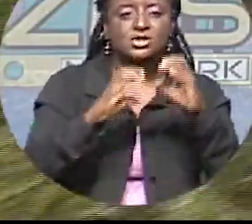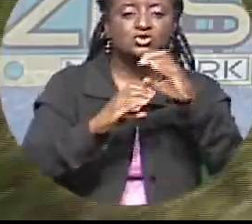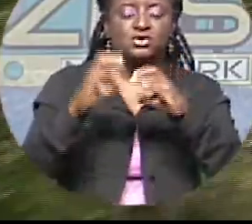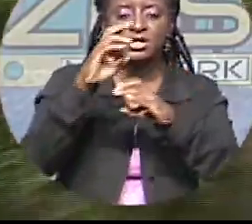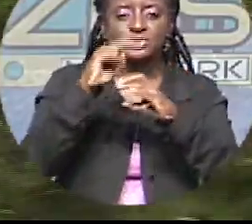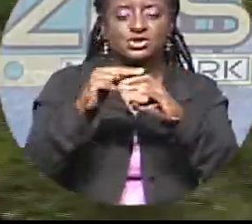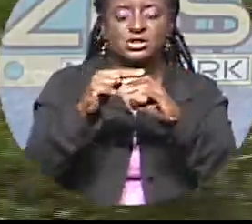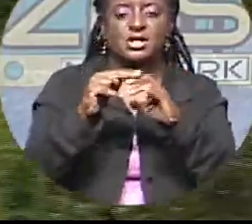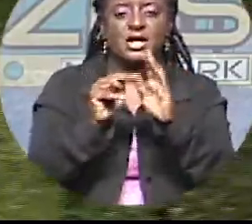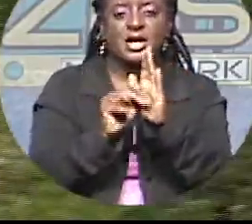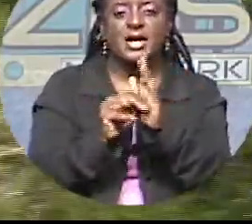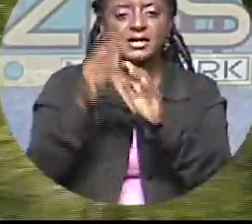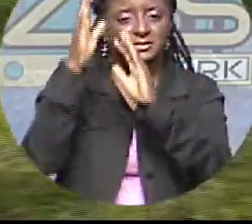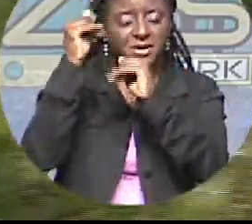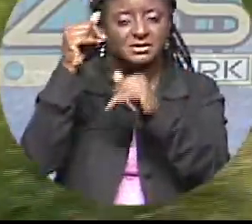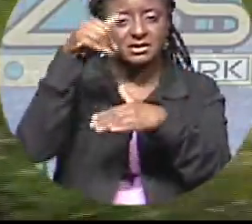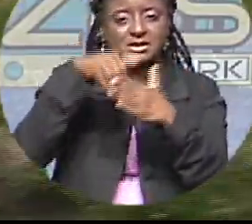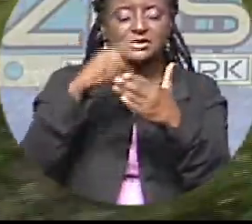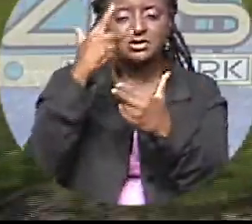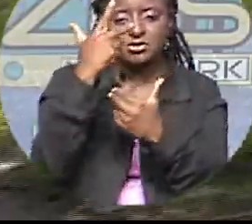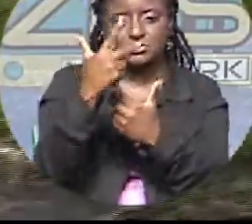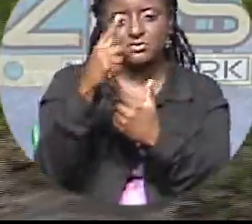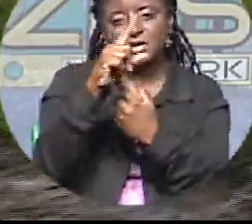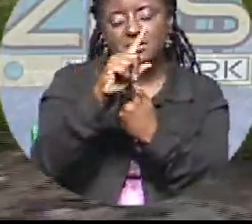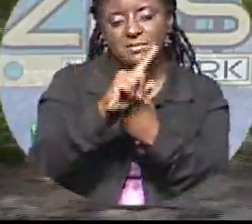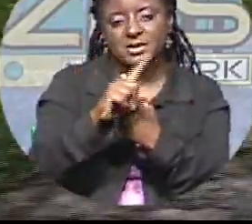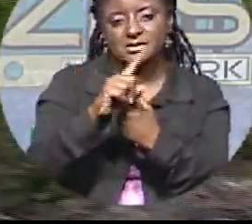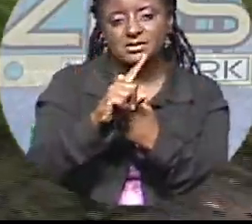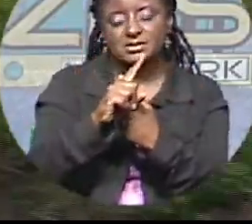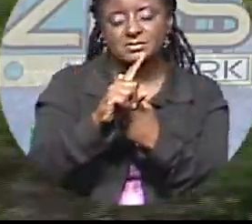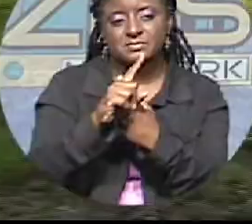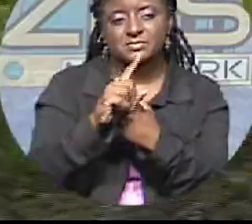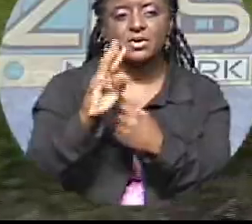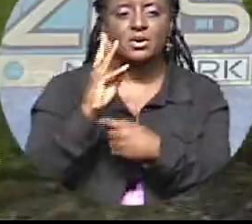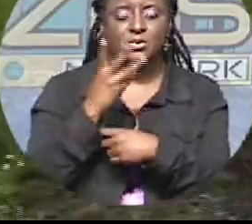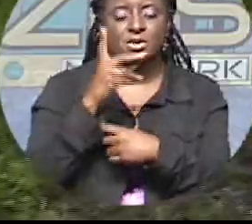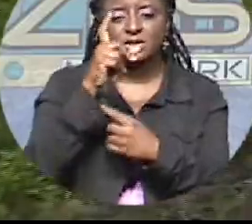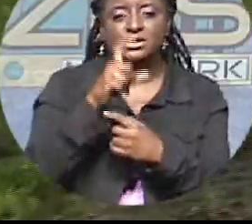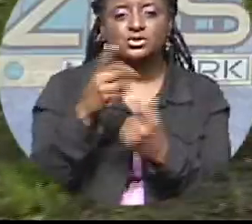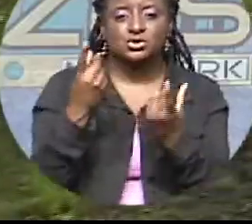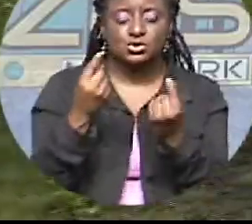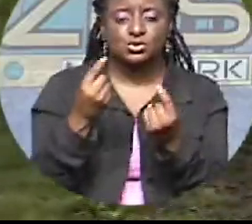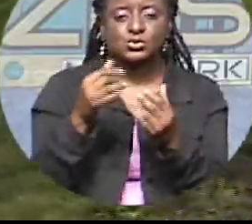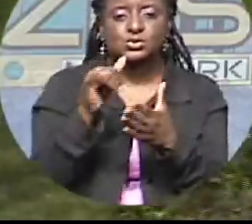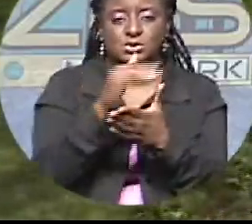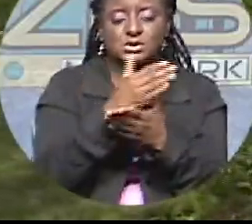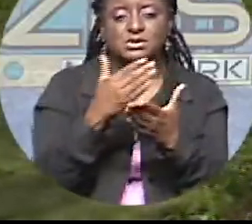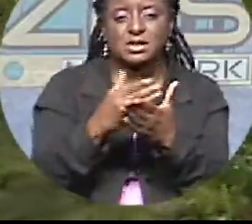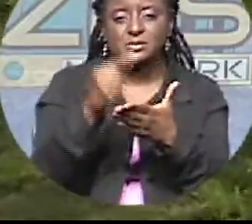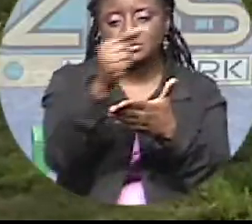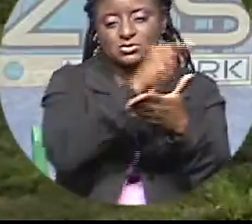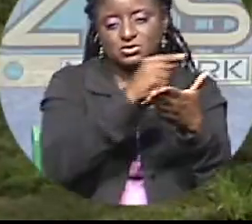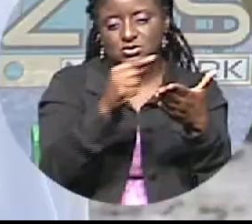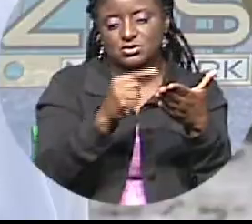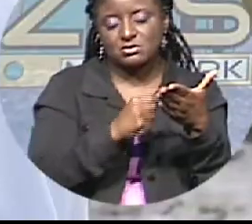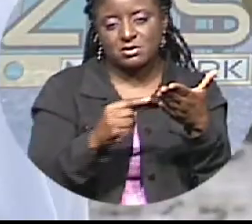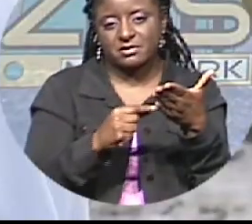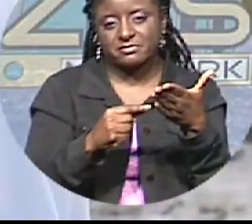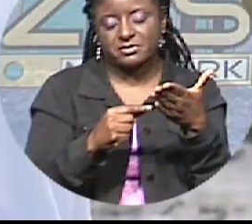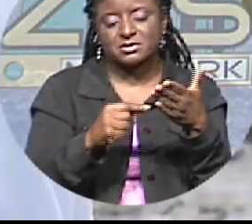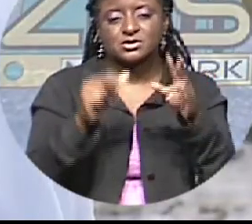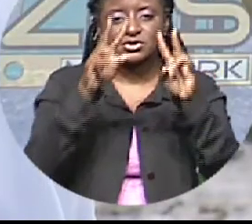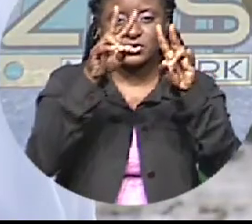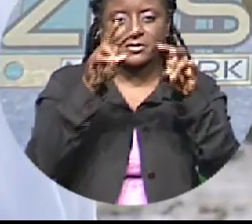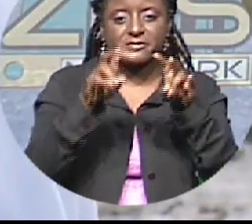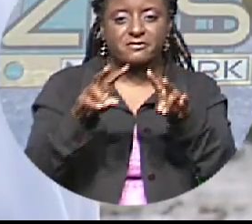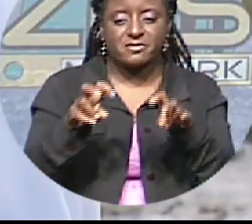next 3 months. We are going to have to do some geotechnical surveys here. You know, we're in a low-lying area, so the